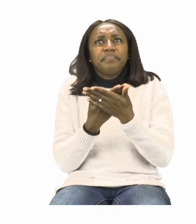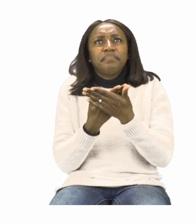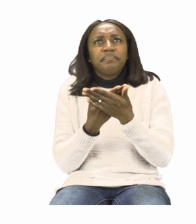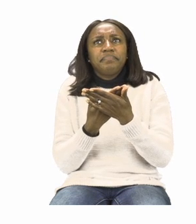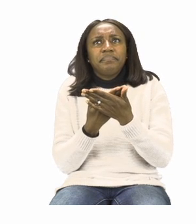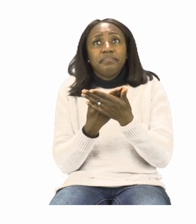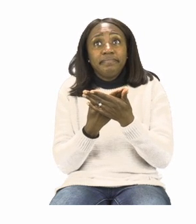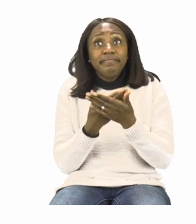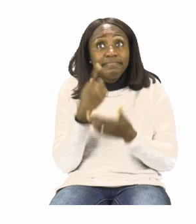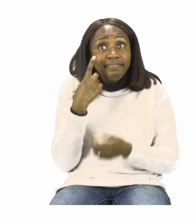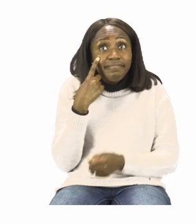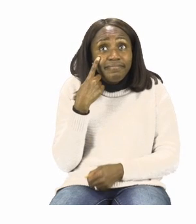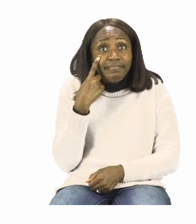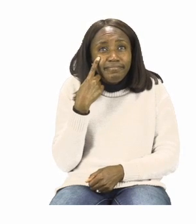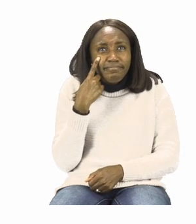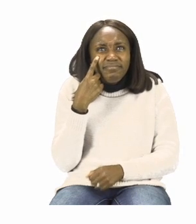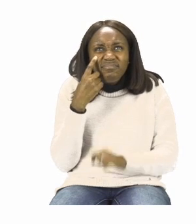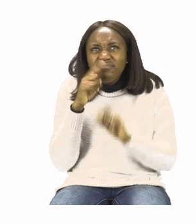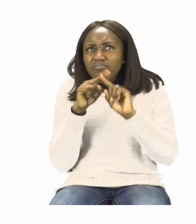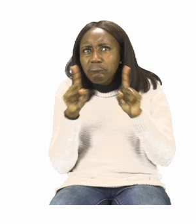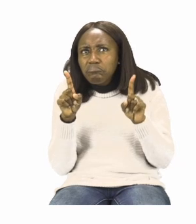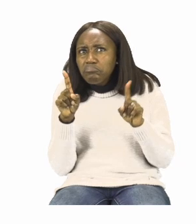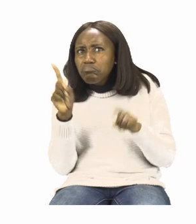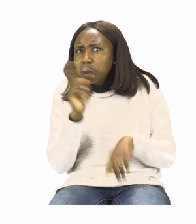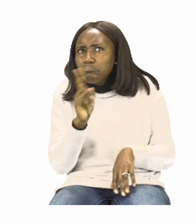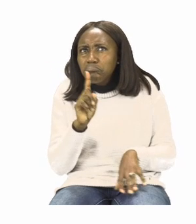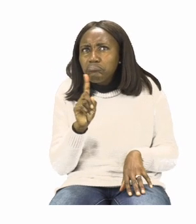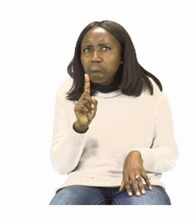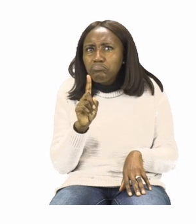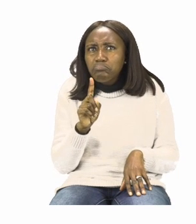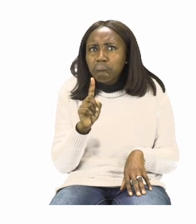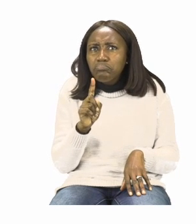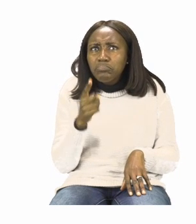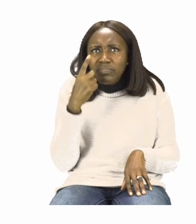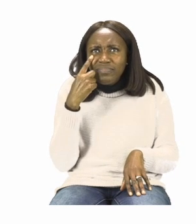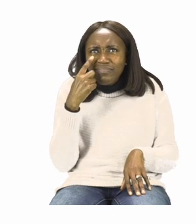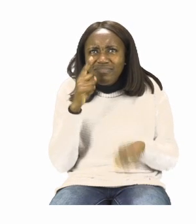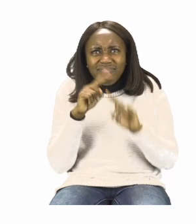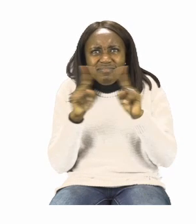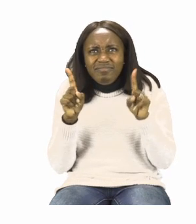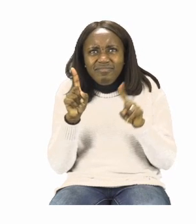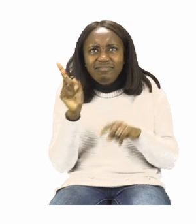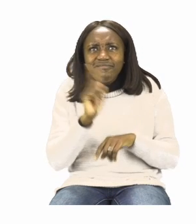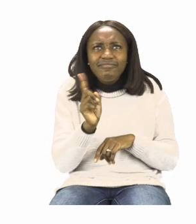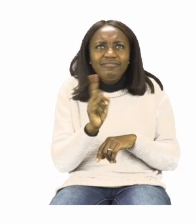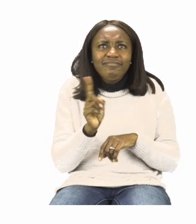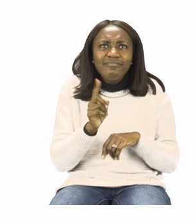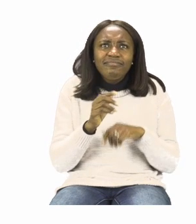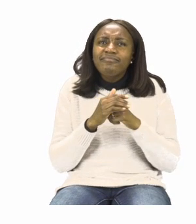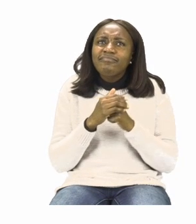Can you see a difference between these two pictures?